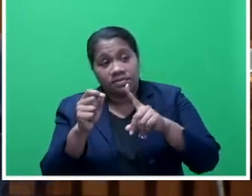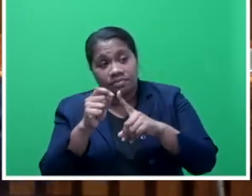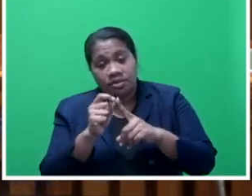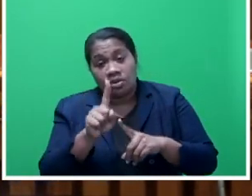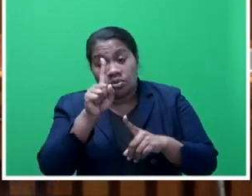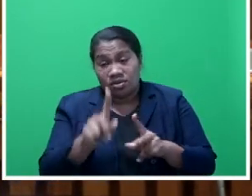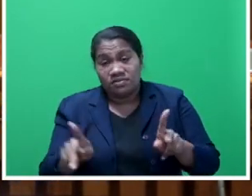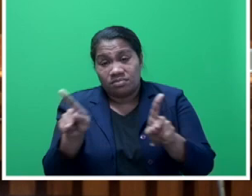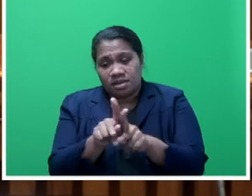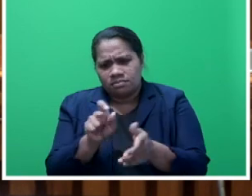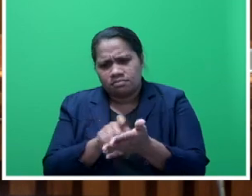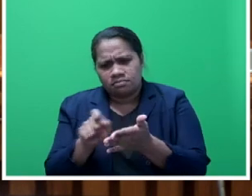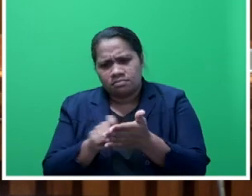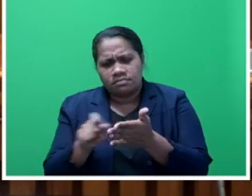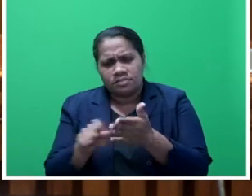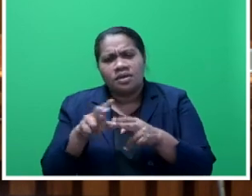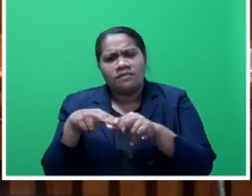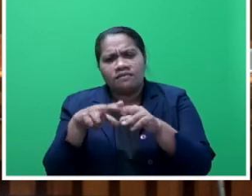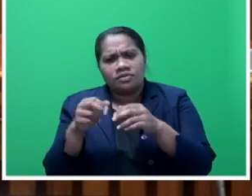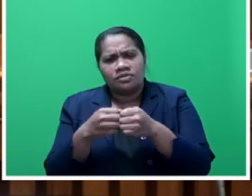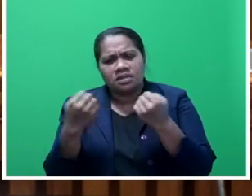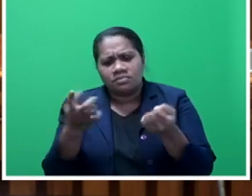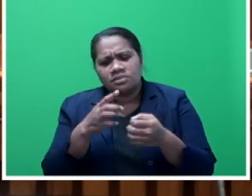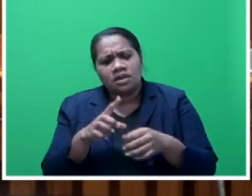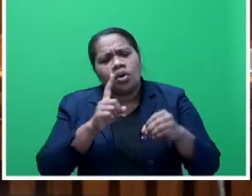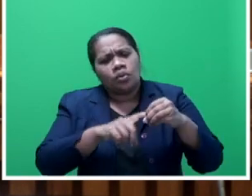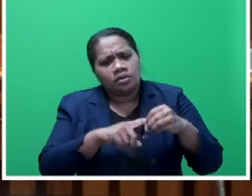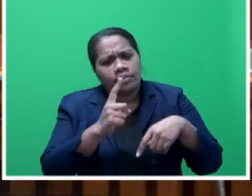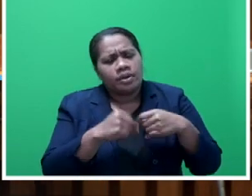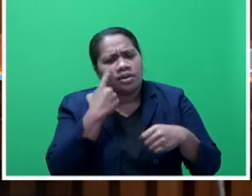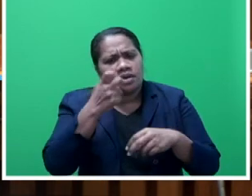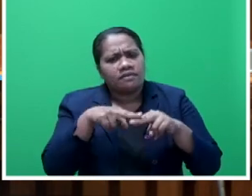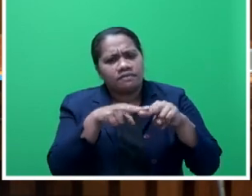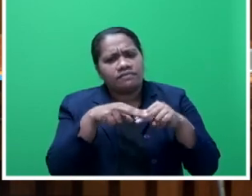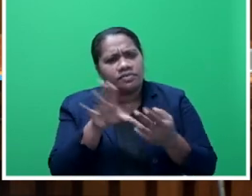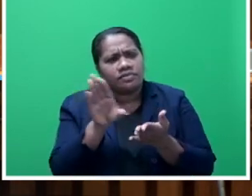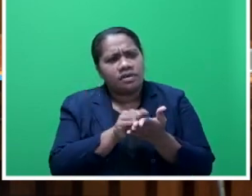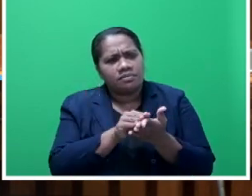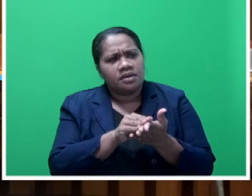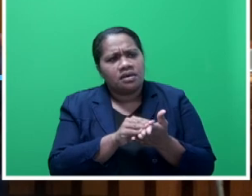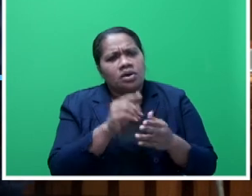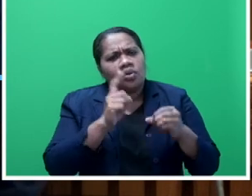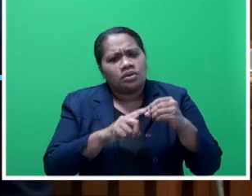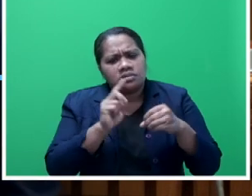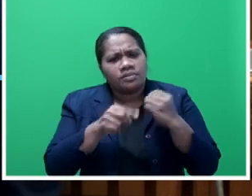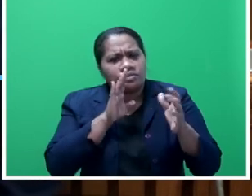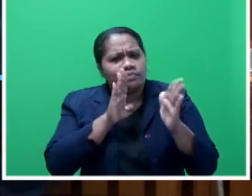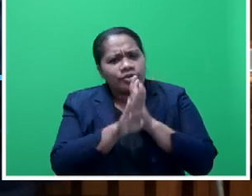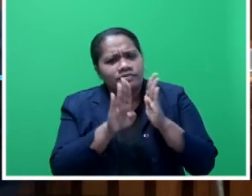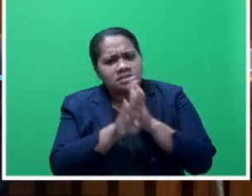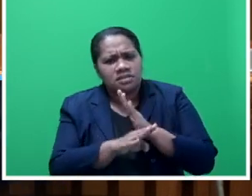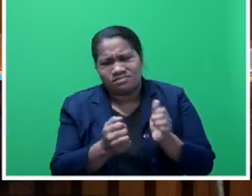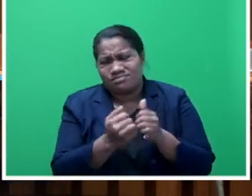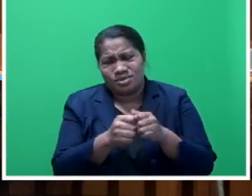Fiji Times questioning the KFG app, questioning the ability that we're going to step into their privacy. So many of them, of